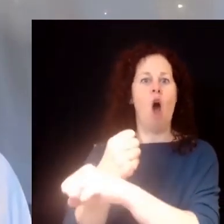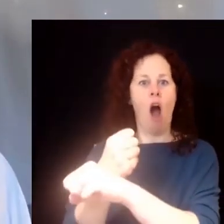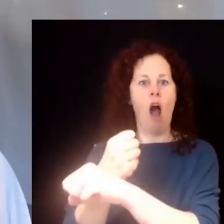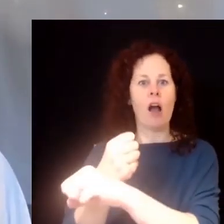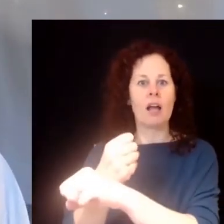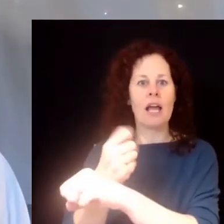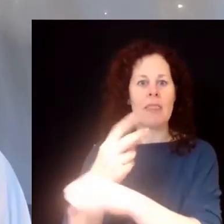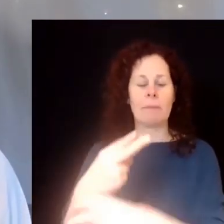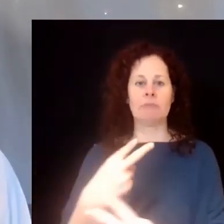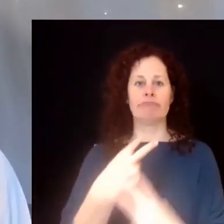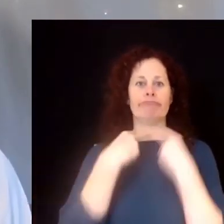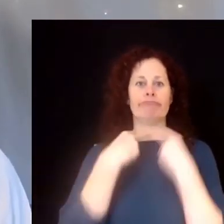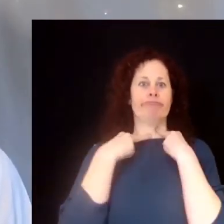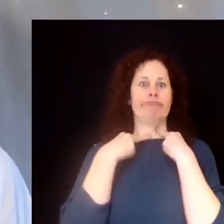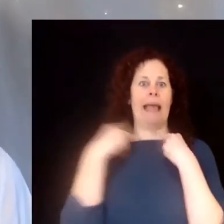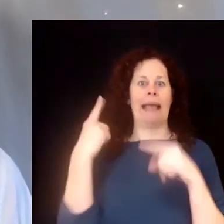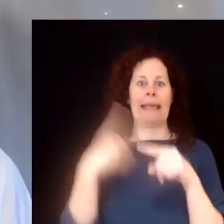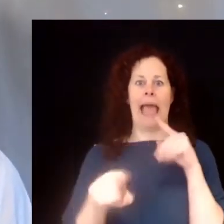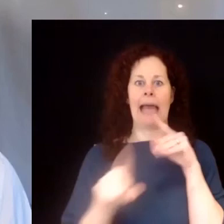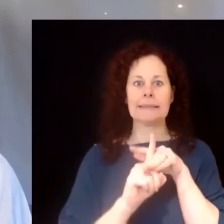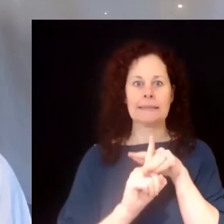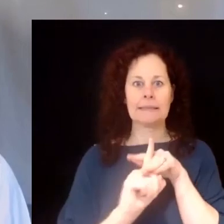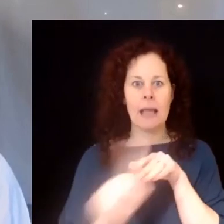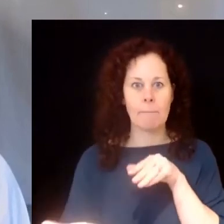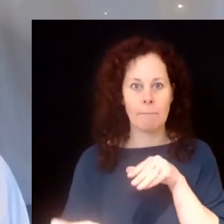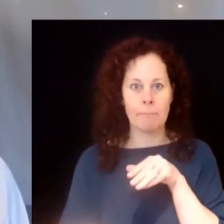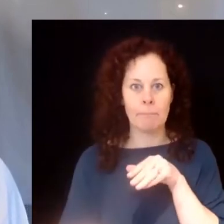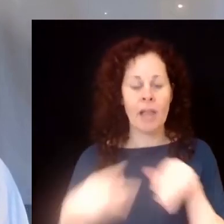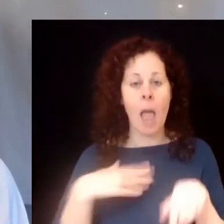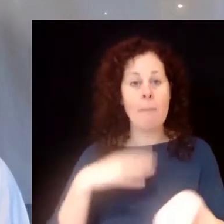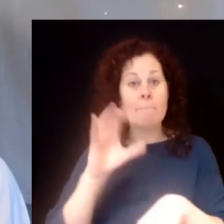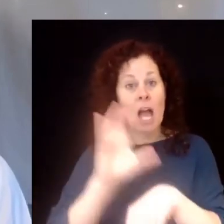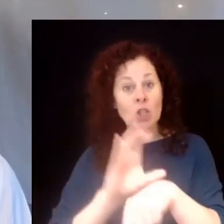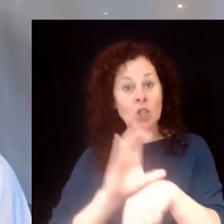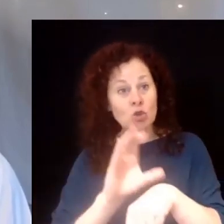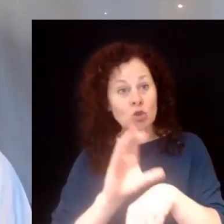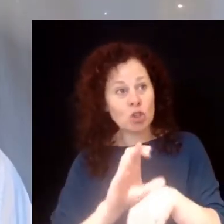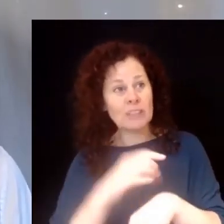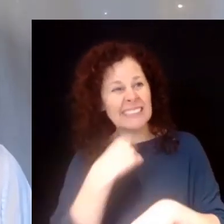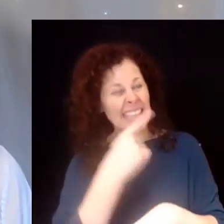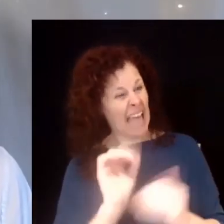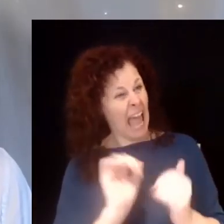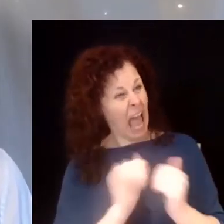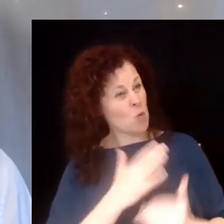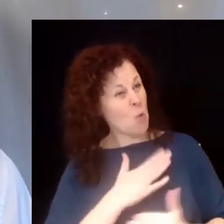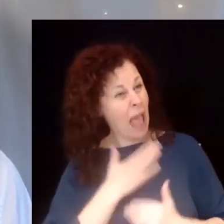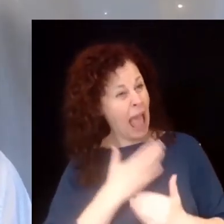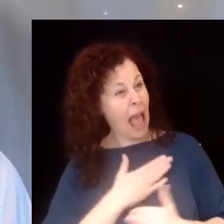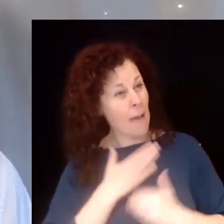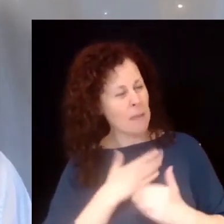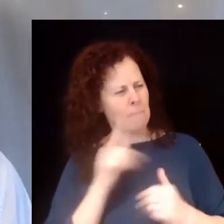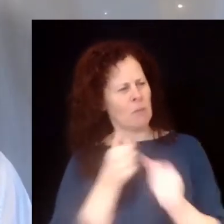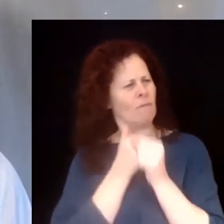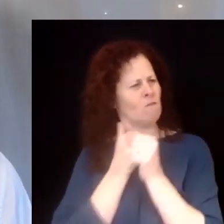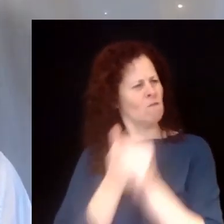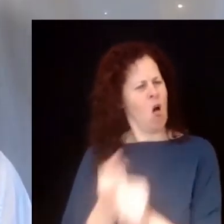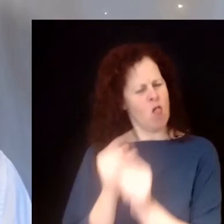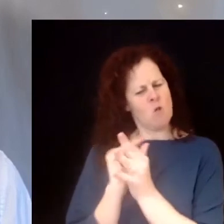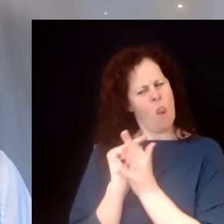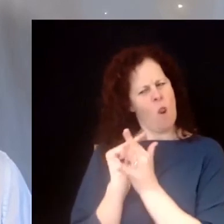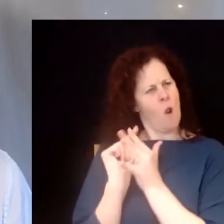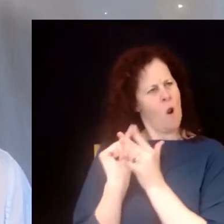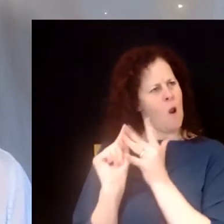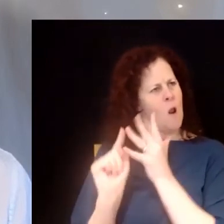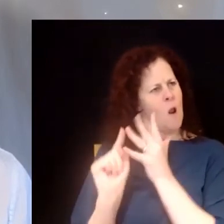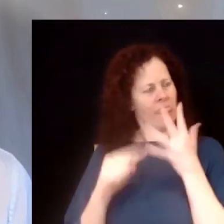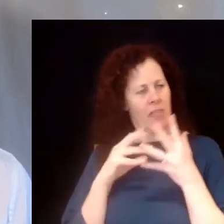life. My church told me that the only way to be happy was conformity to the strictest and most suffocating ways of being.